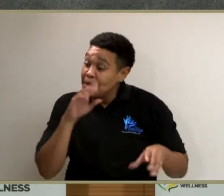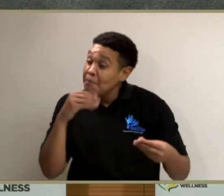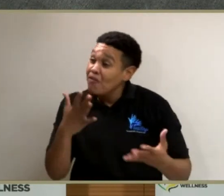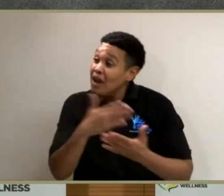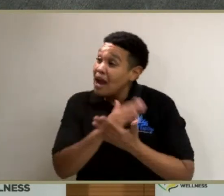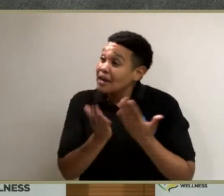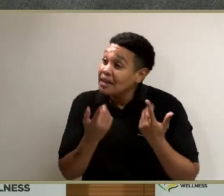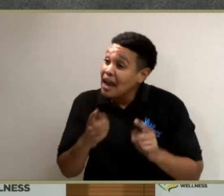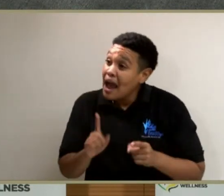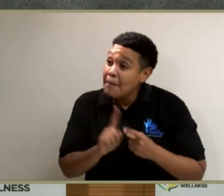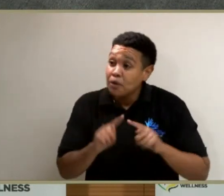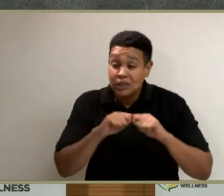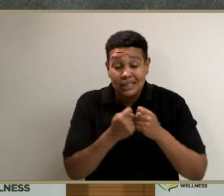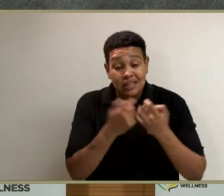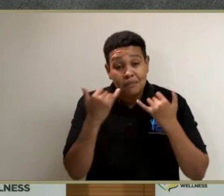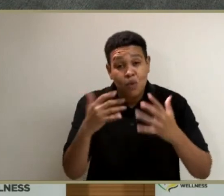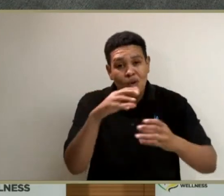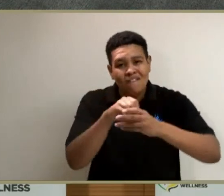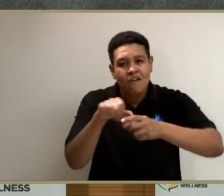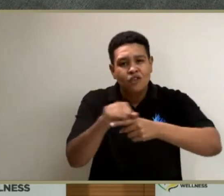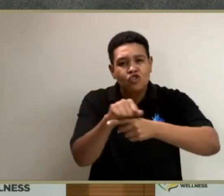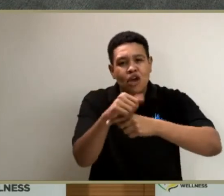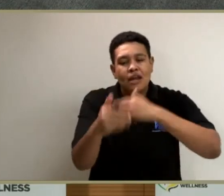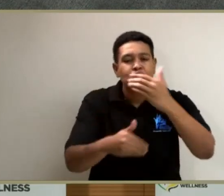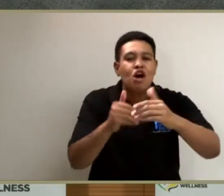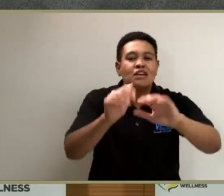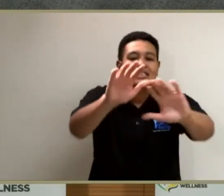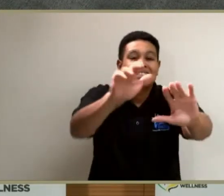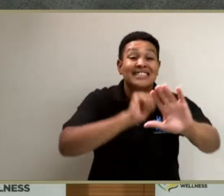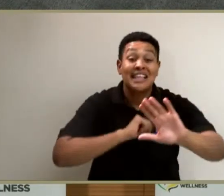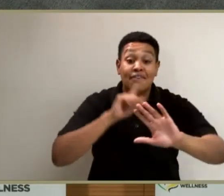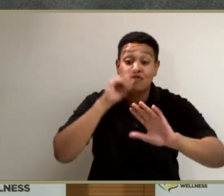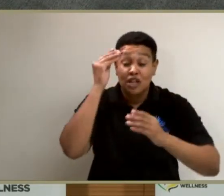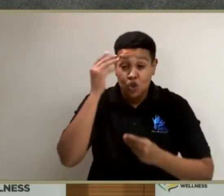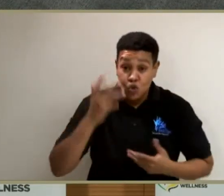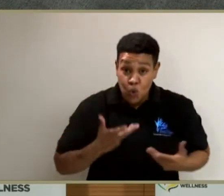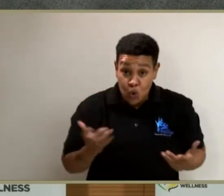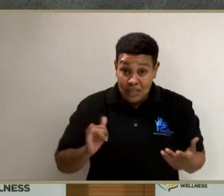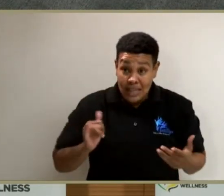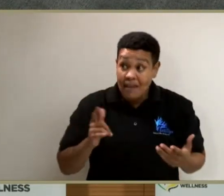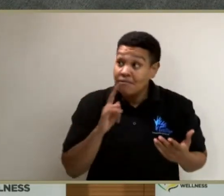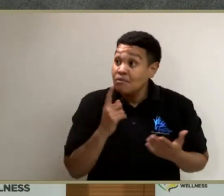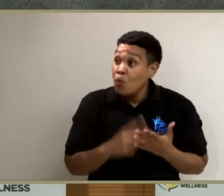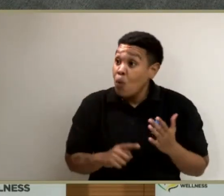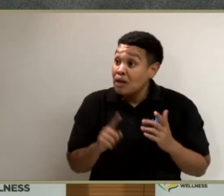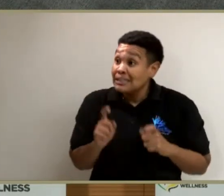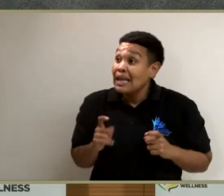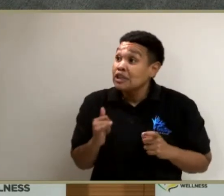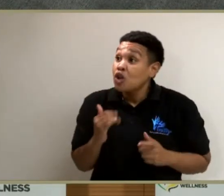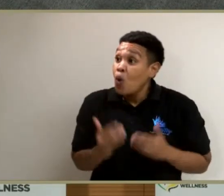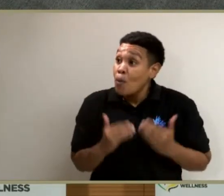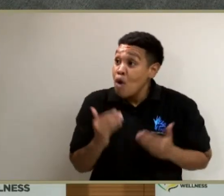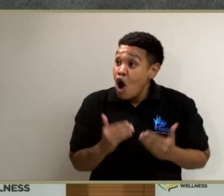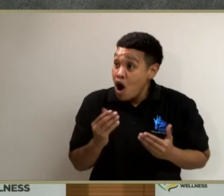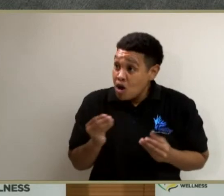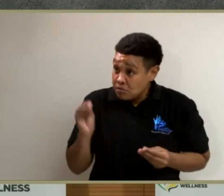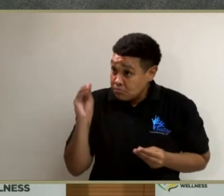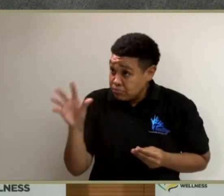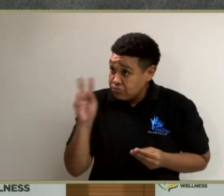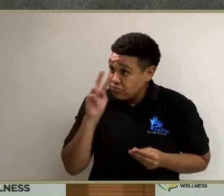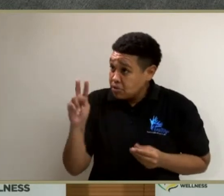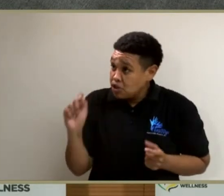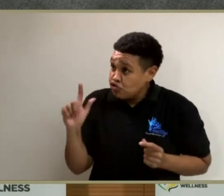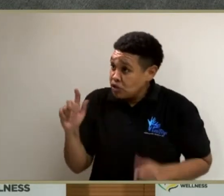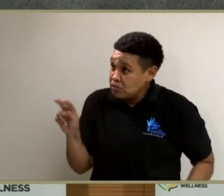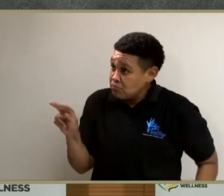instrument, and the team that are now involved in the training process. So I am told that the batch that is now being processed, as seen on the